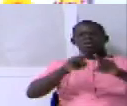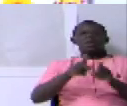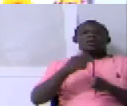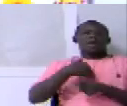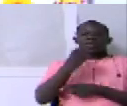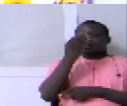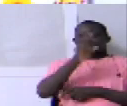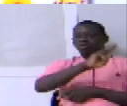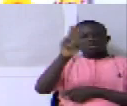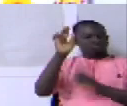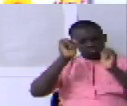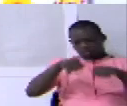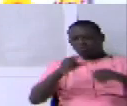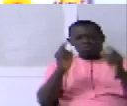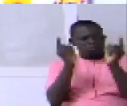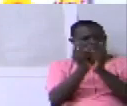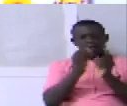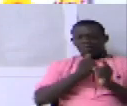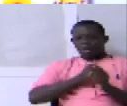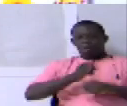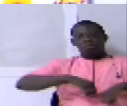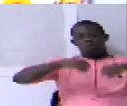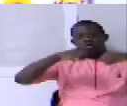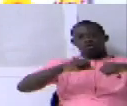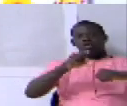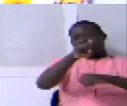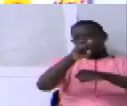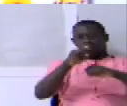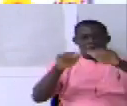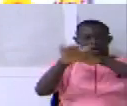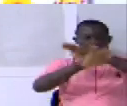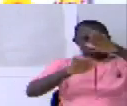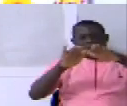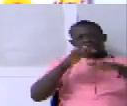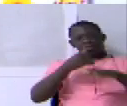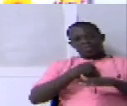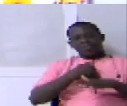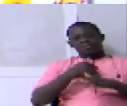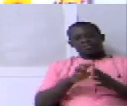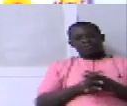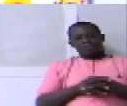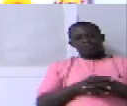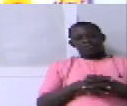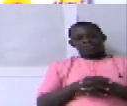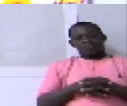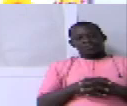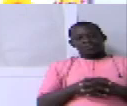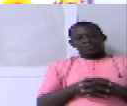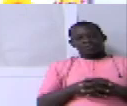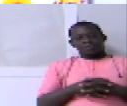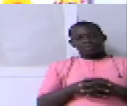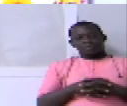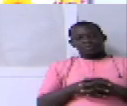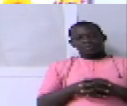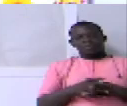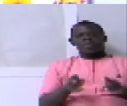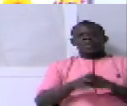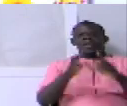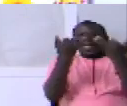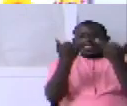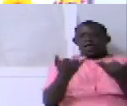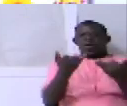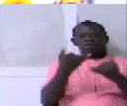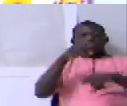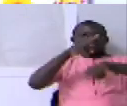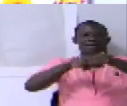to my boss. You are the one under me. ñim fay kon tita nte muru no lan na keba kan de ite fanam bentele koto And this is the time when he told